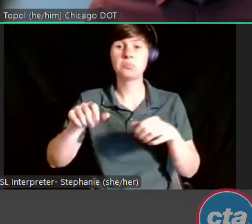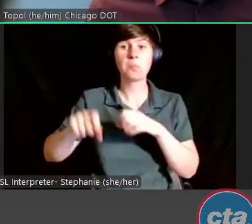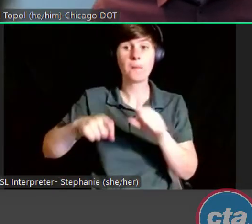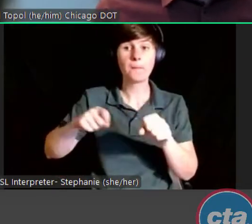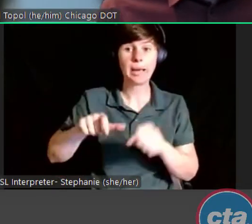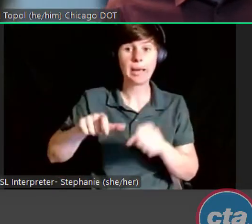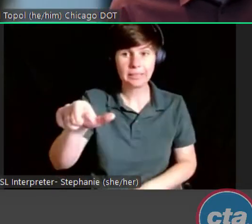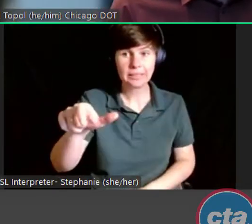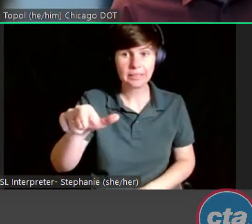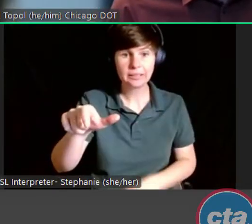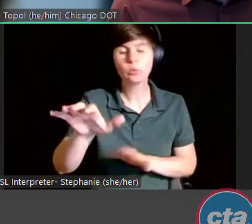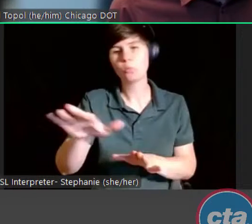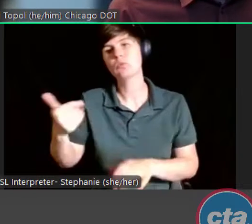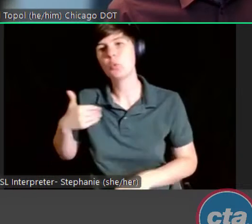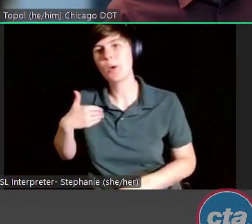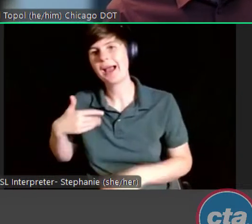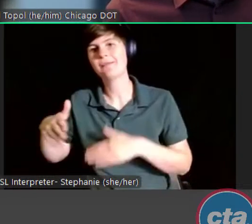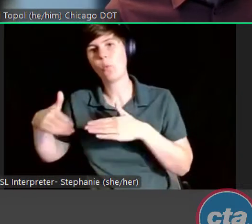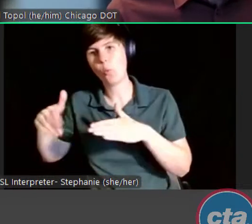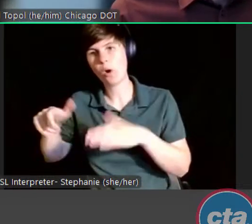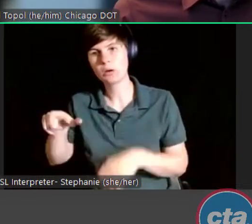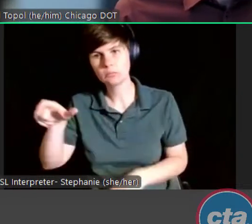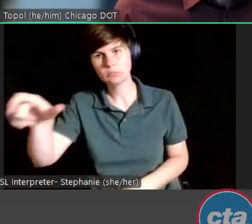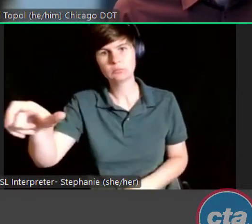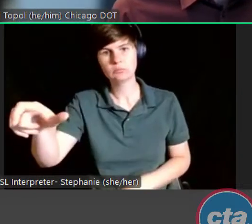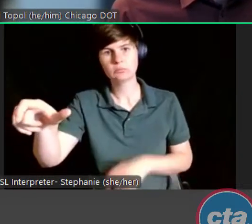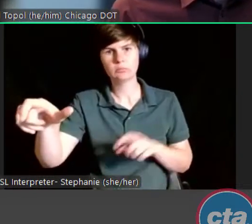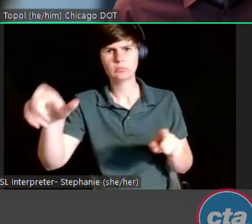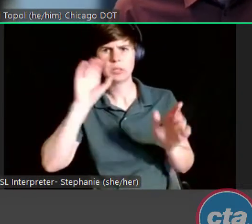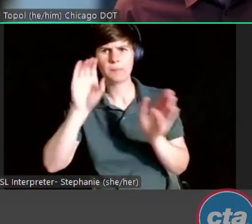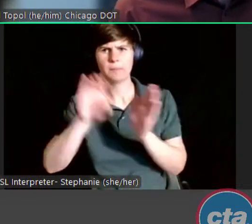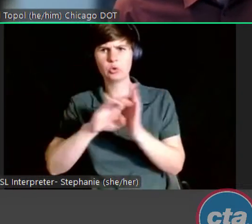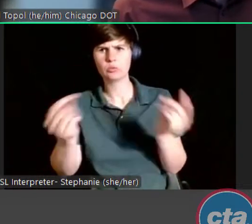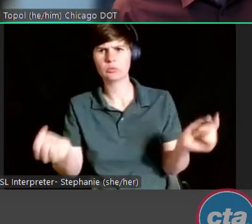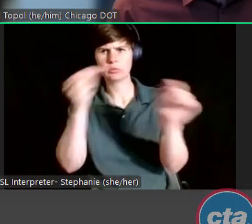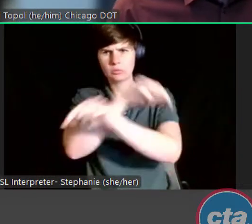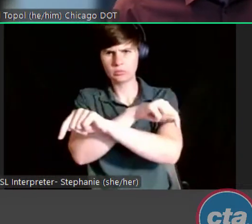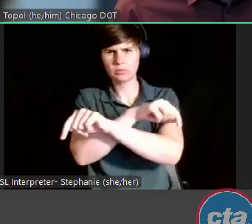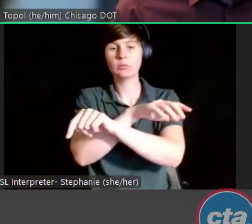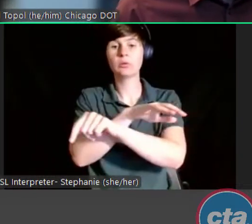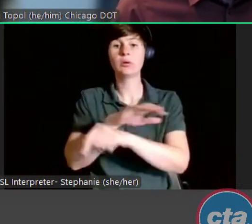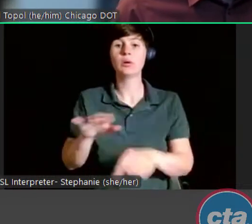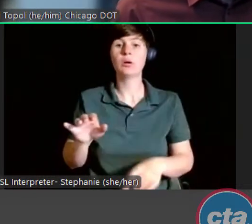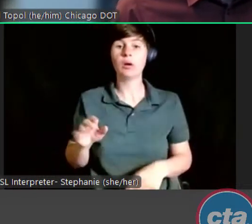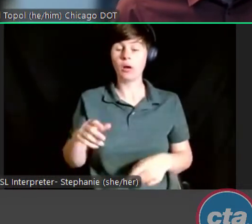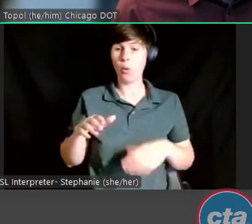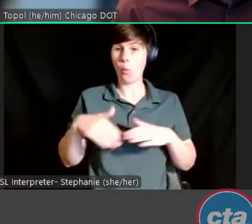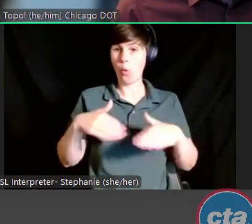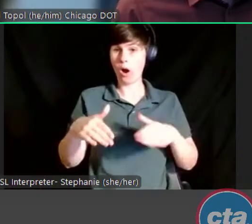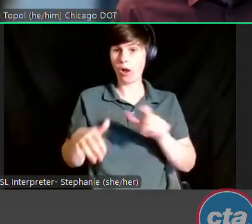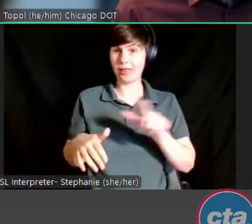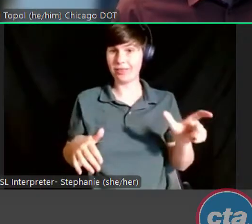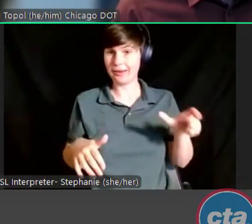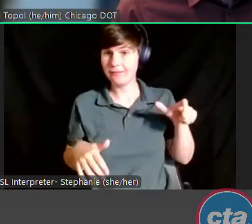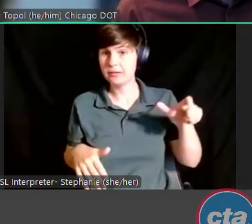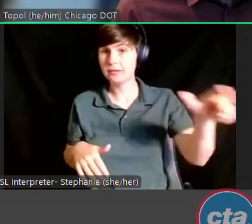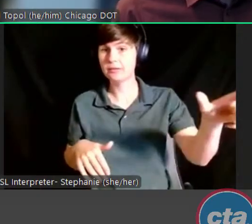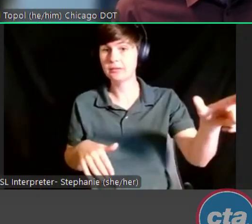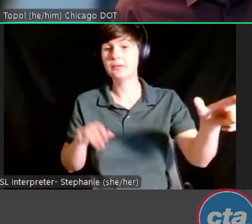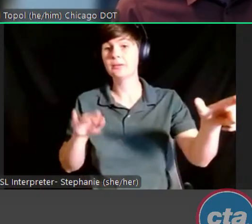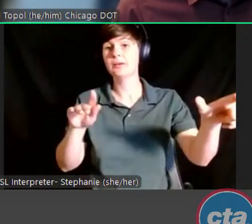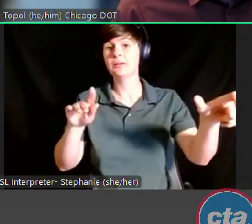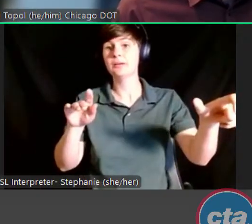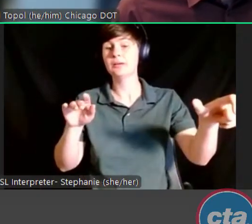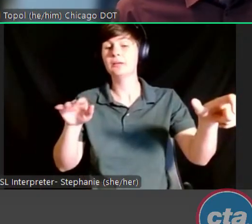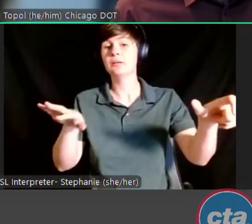have a sidewalk. In this case, the image is reversed from what I've been saying before. There's a sidewalk on our left, and then we have a bike lane at street level. So